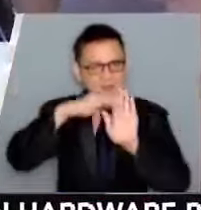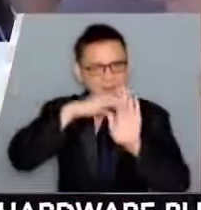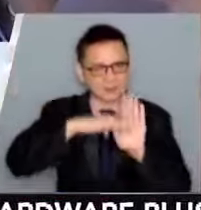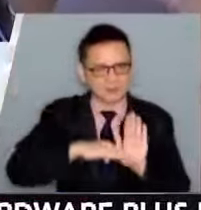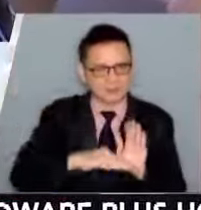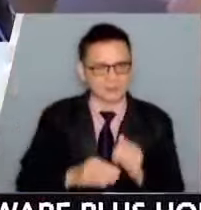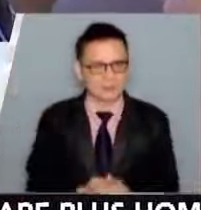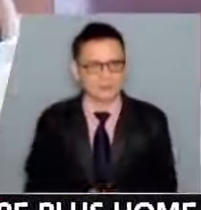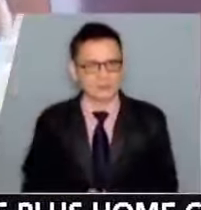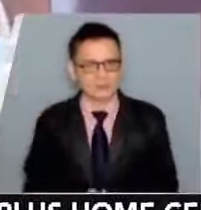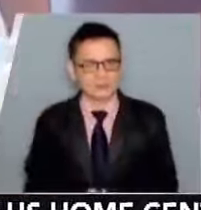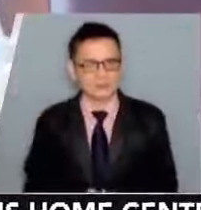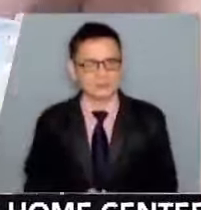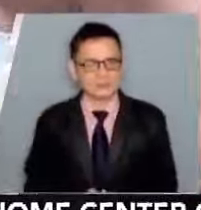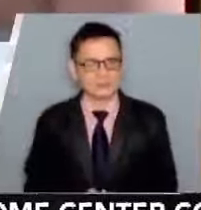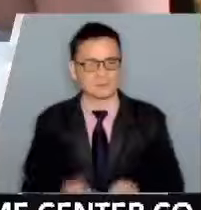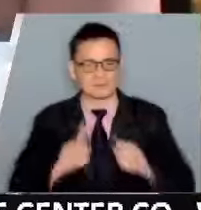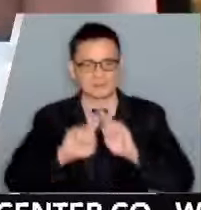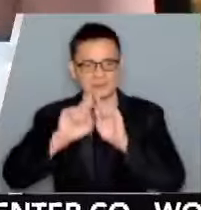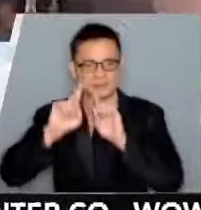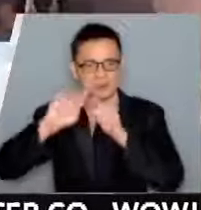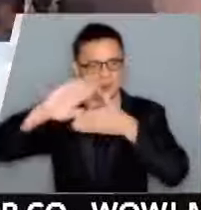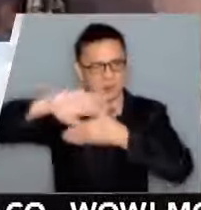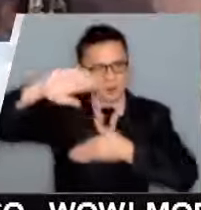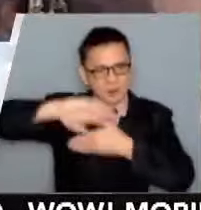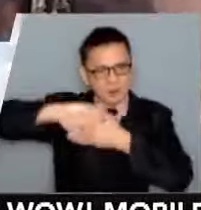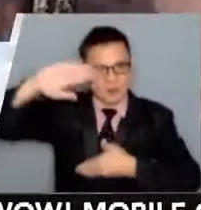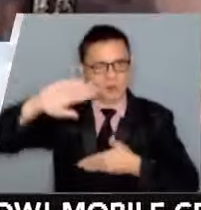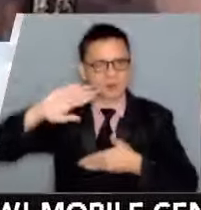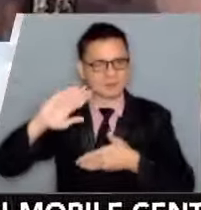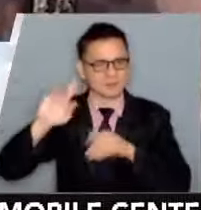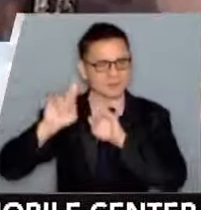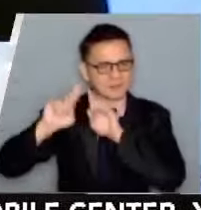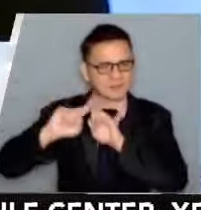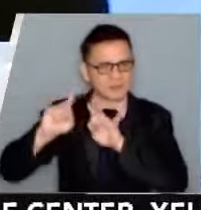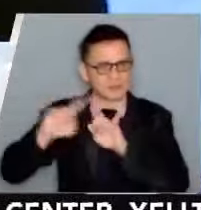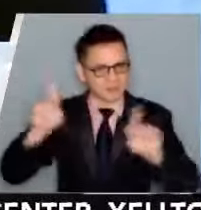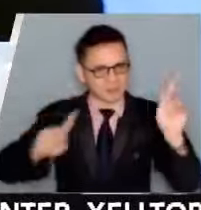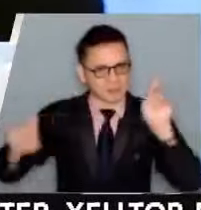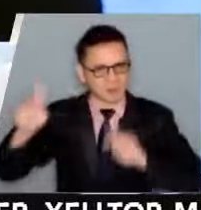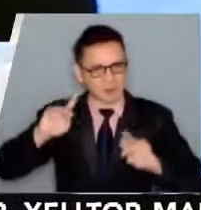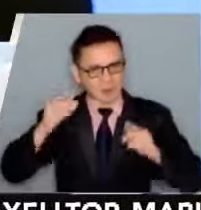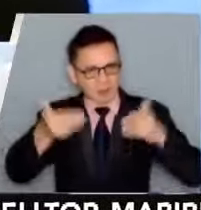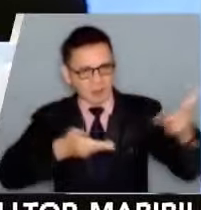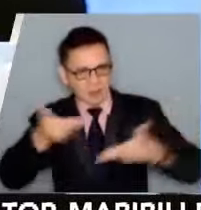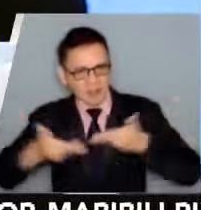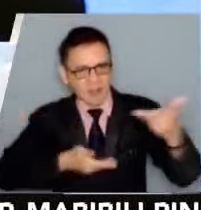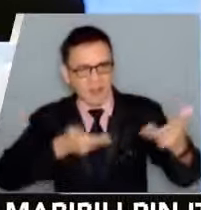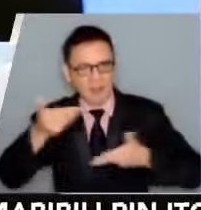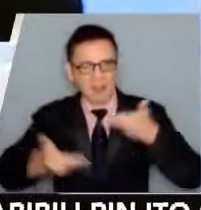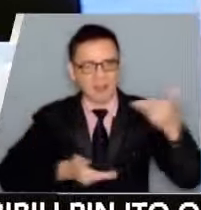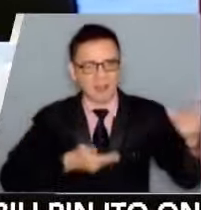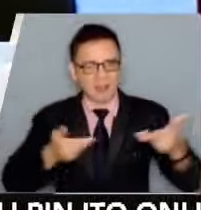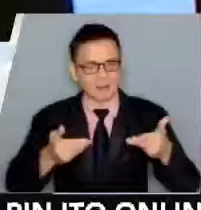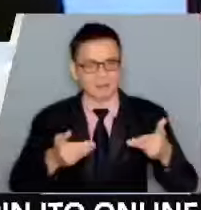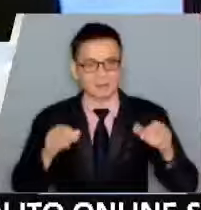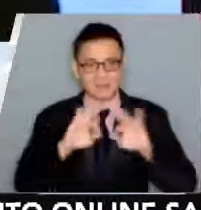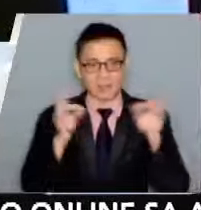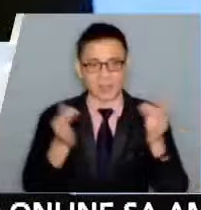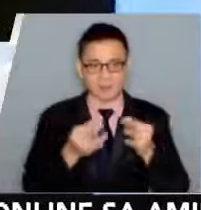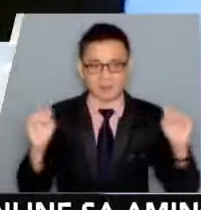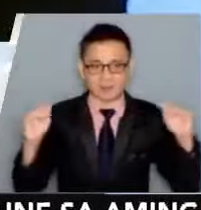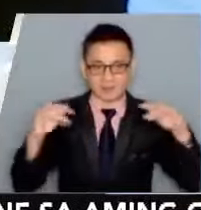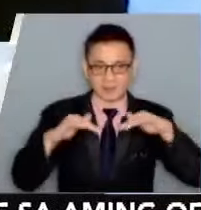talented content creators at social media personalities. Kabilang dyan ang adorable na Black Man Family ni na Mommy Geraldine,